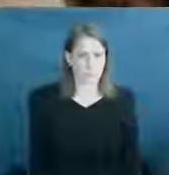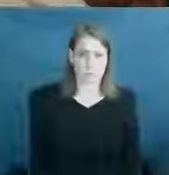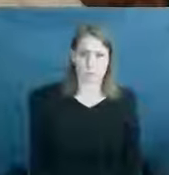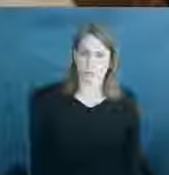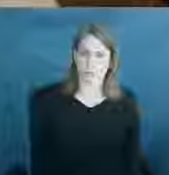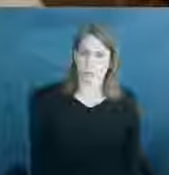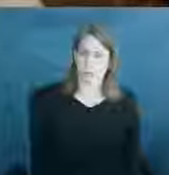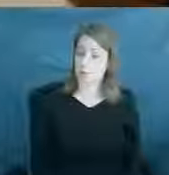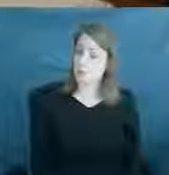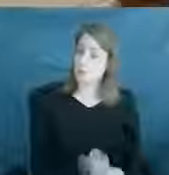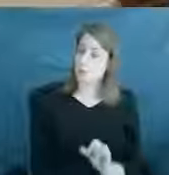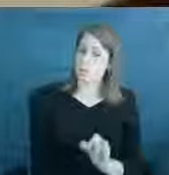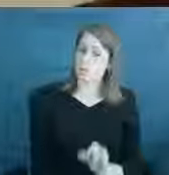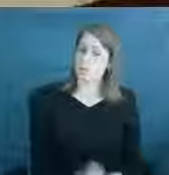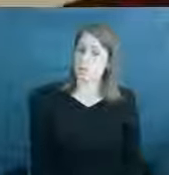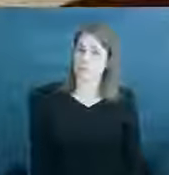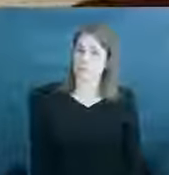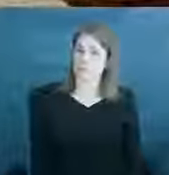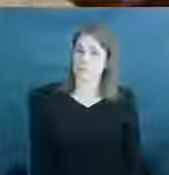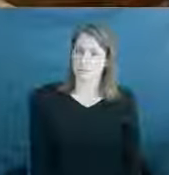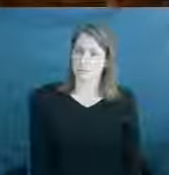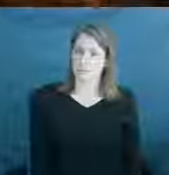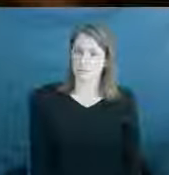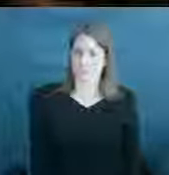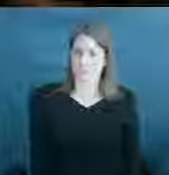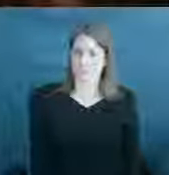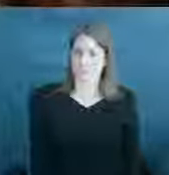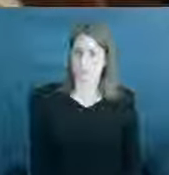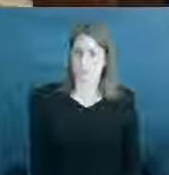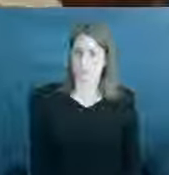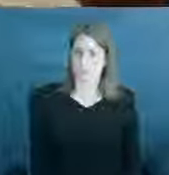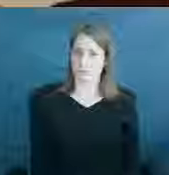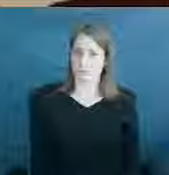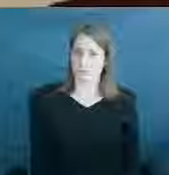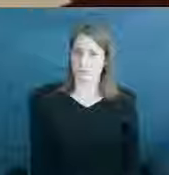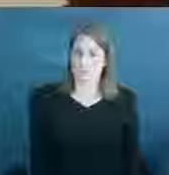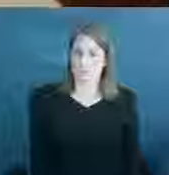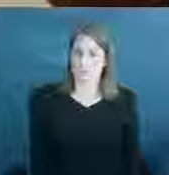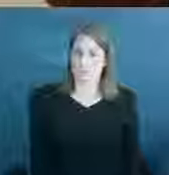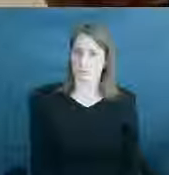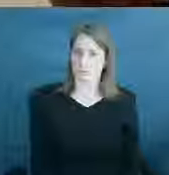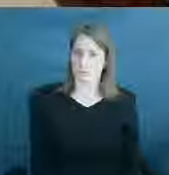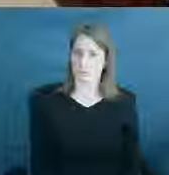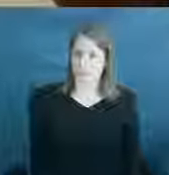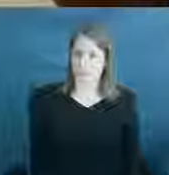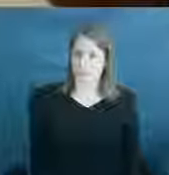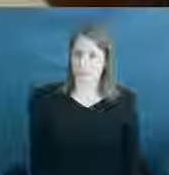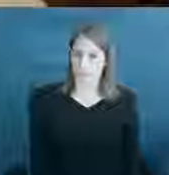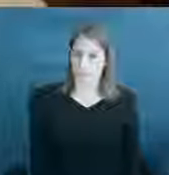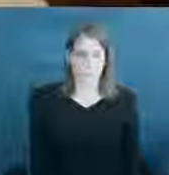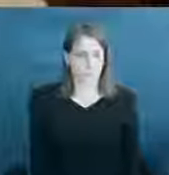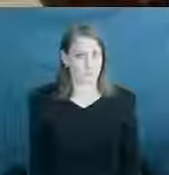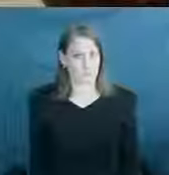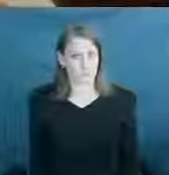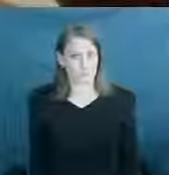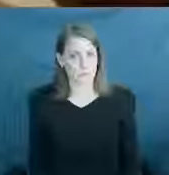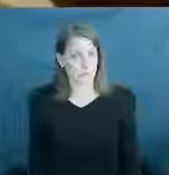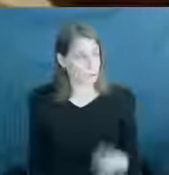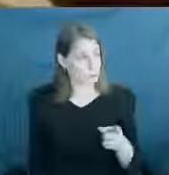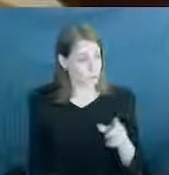When we make it, I want it to be longer. I think. Like that? Yeah, but I never will do it long.